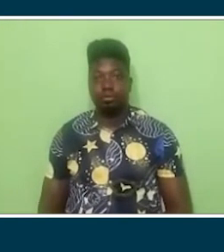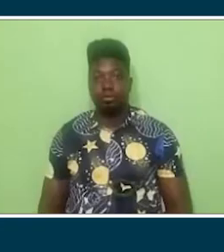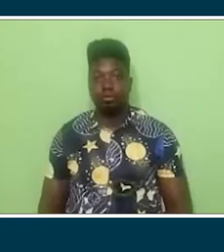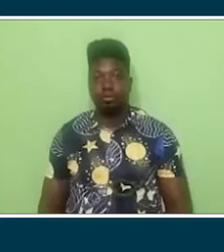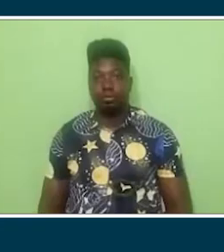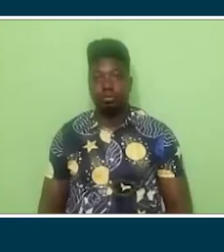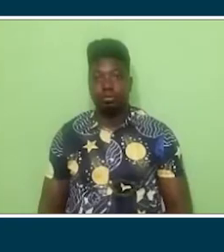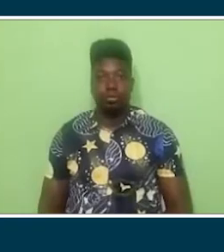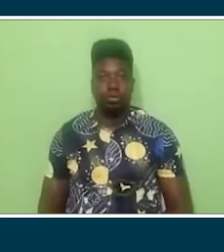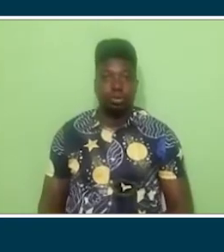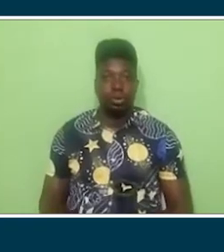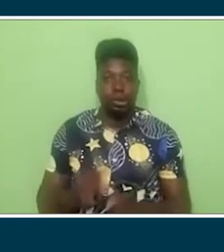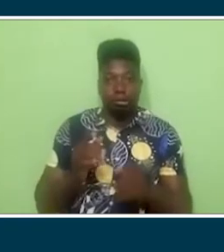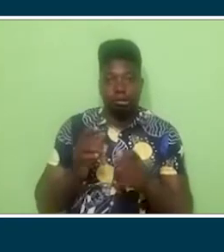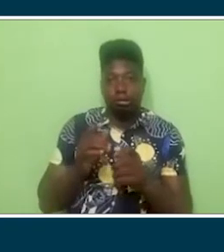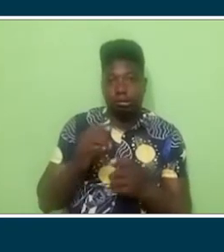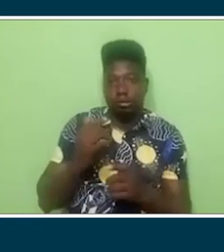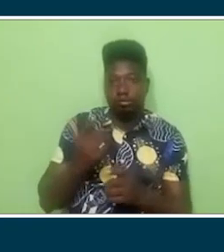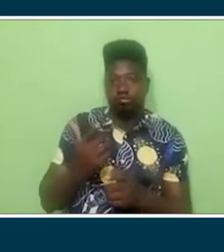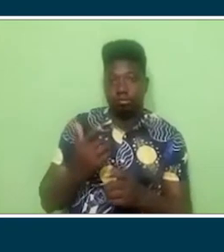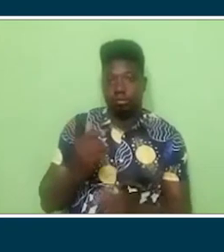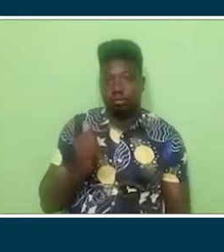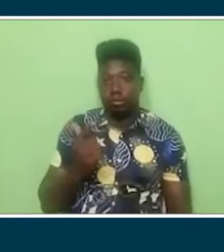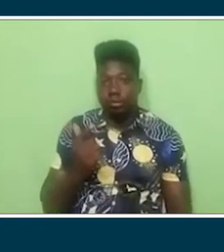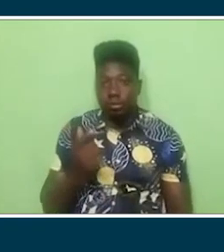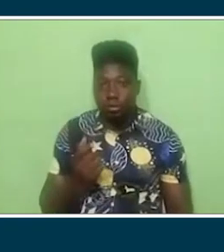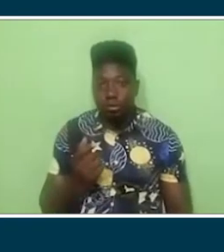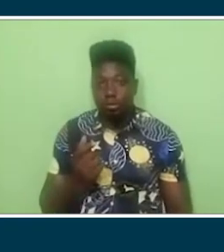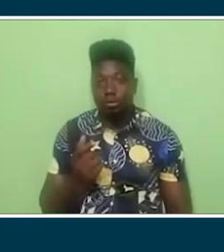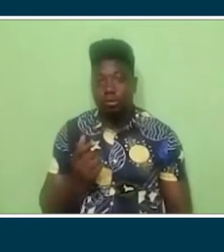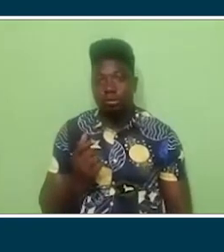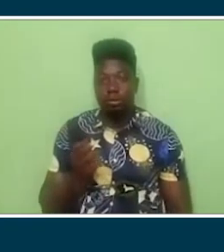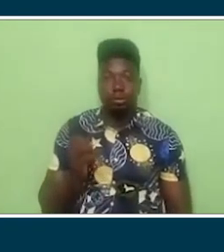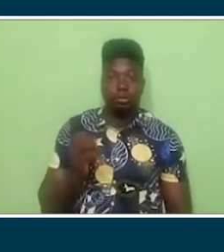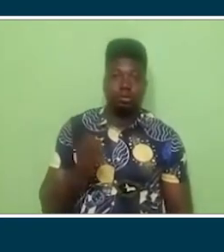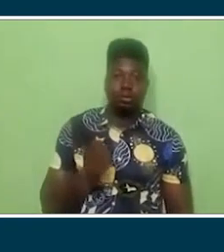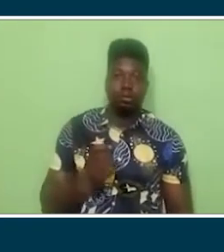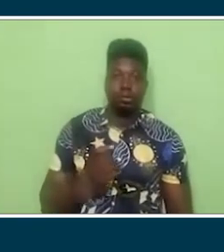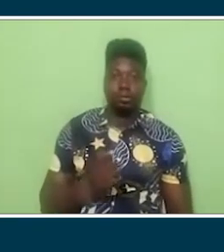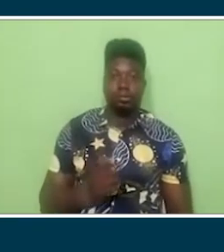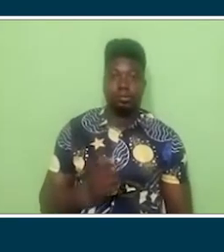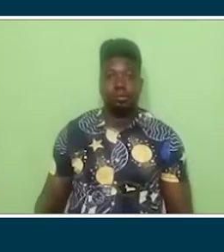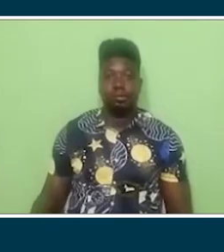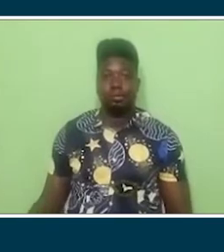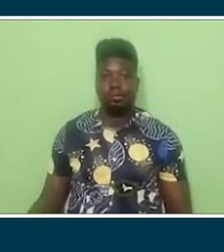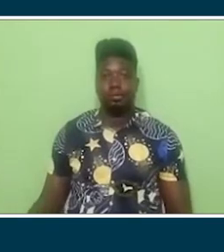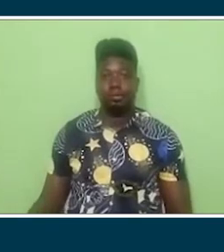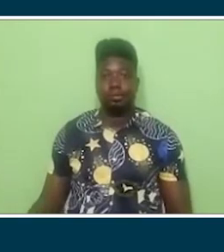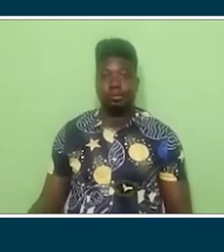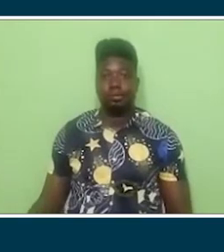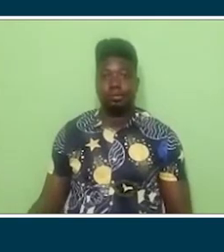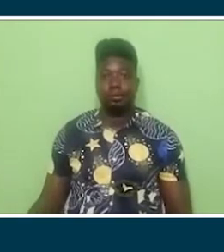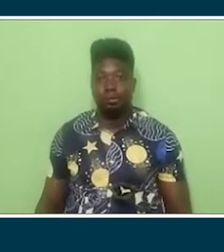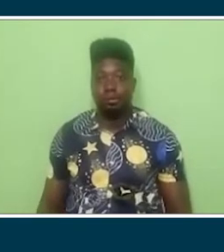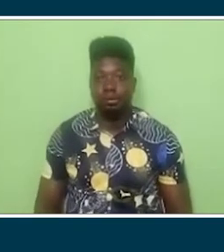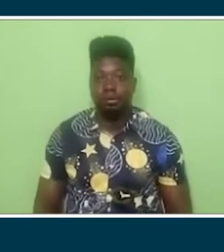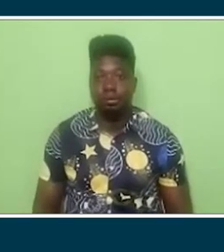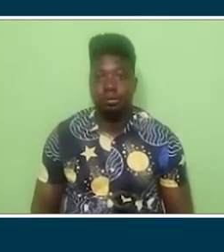Facebook, Instagram, TikTok, Snapchat. Is that still around? I'll ask my teenager later. Ari, what